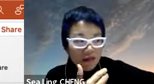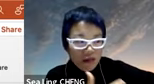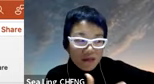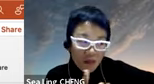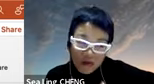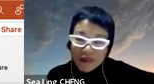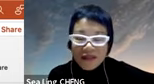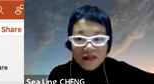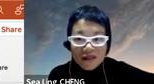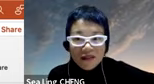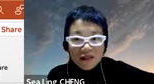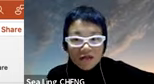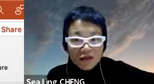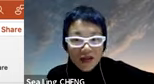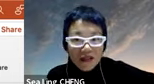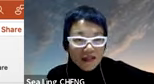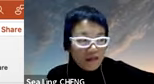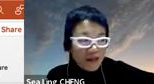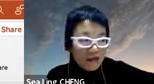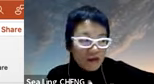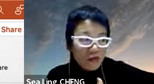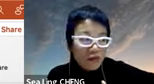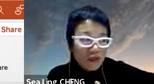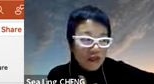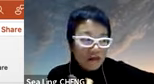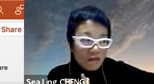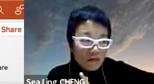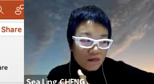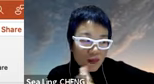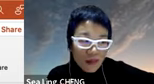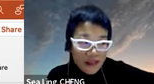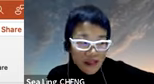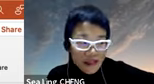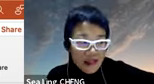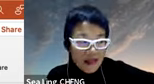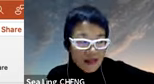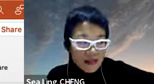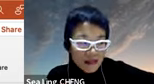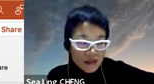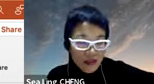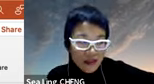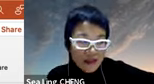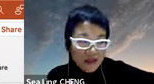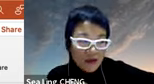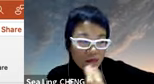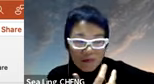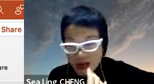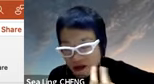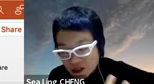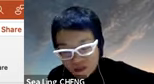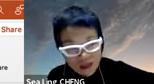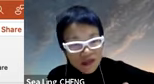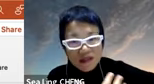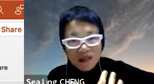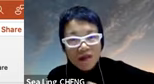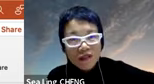And a third and more recent trend is about cross-border mobilities and sexuality. So